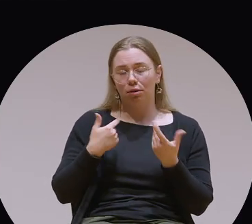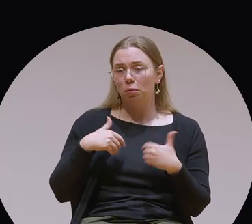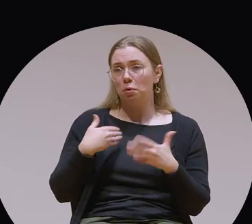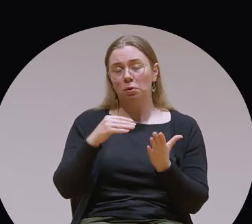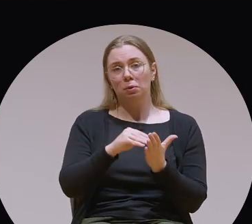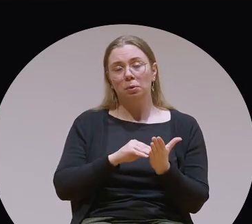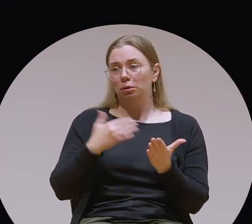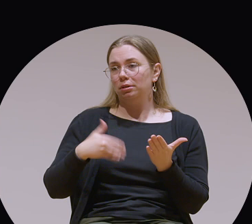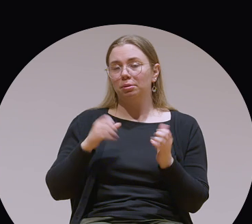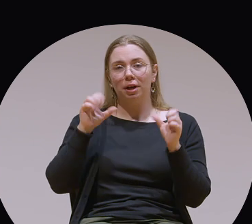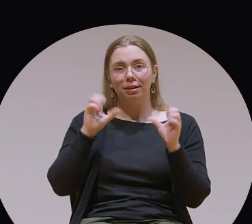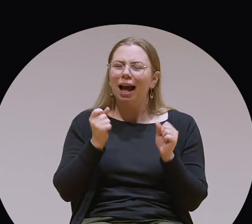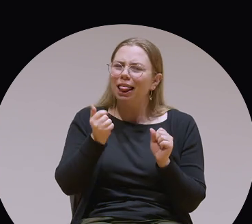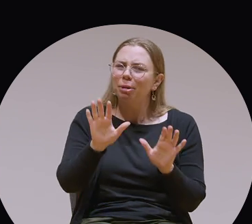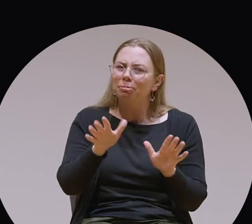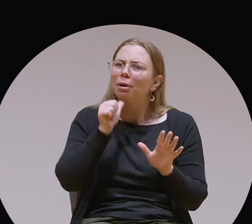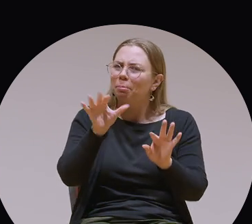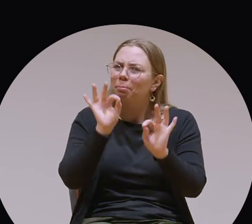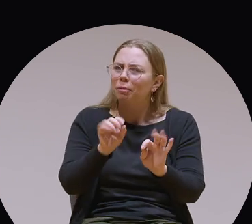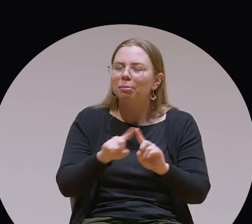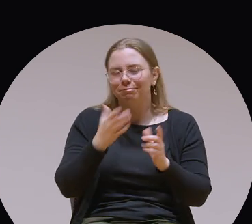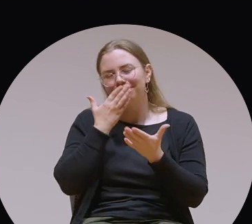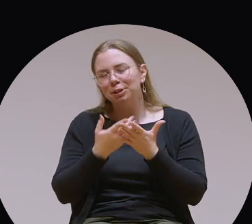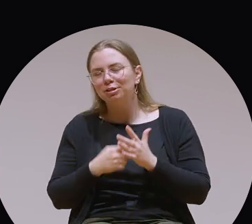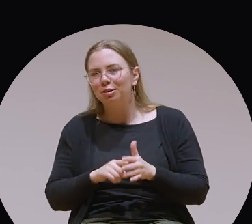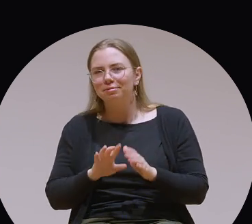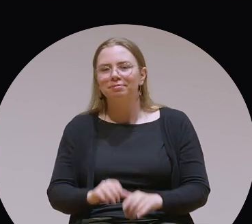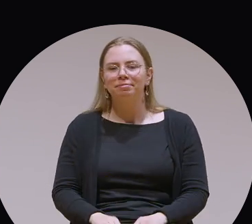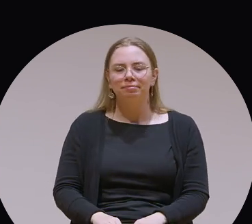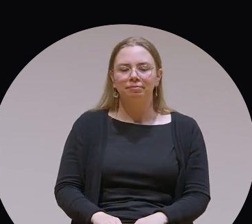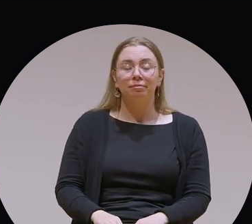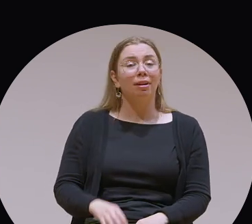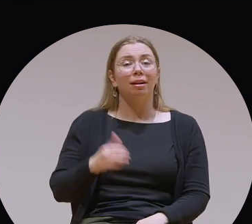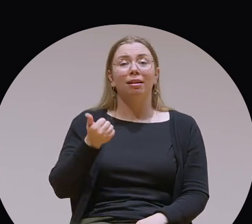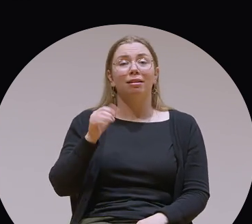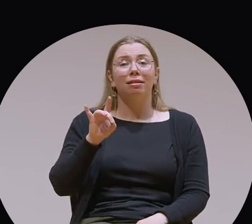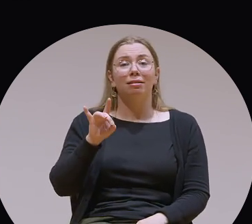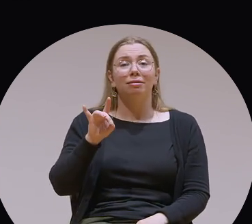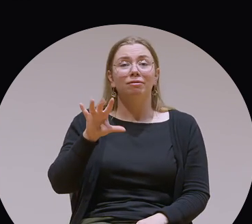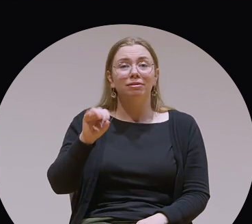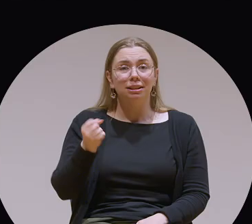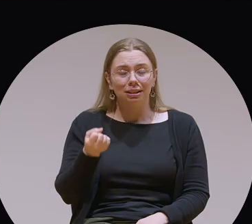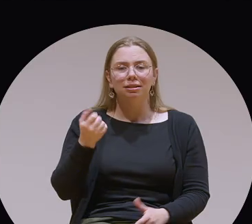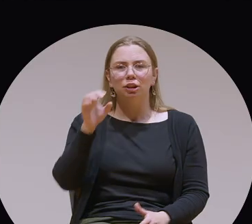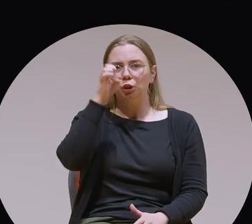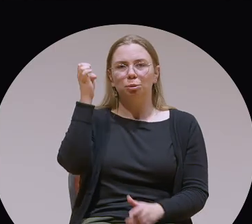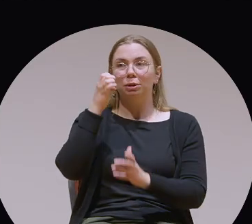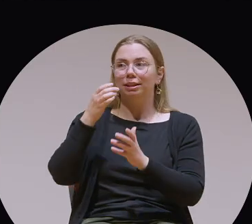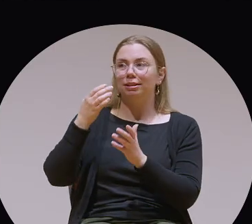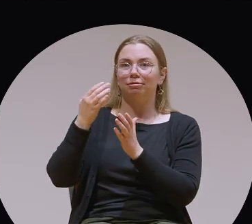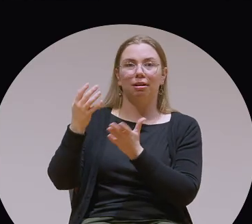but it's a good start. And then by the 1950s, for a European paintings collection at